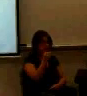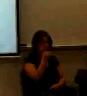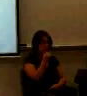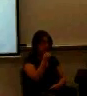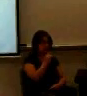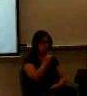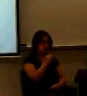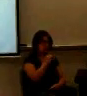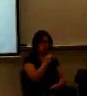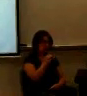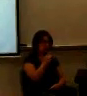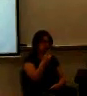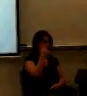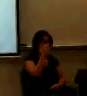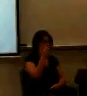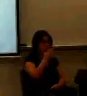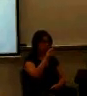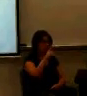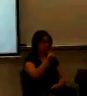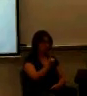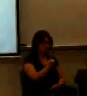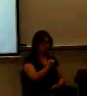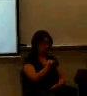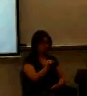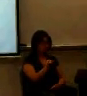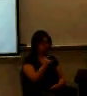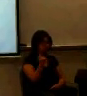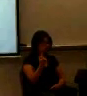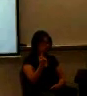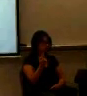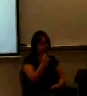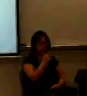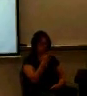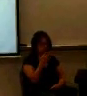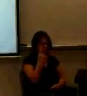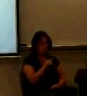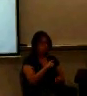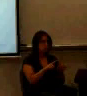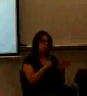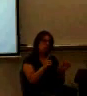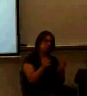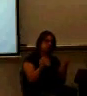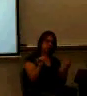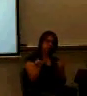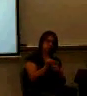100th algal cell that you're eating is toxic, it's not going to have much effect on you.